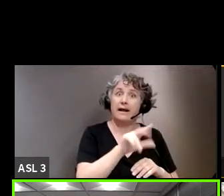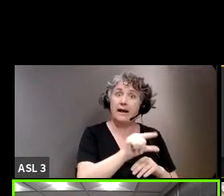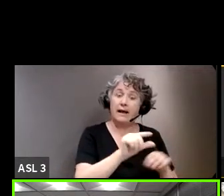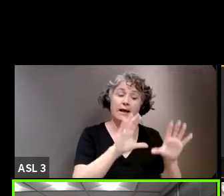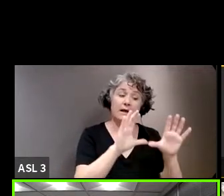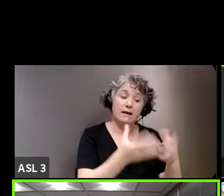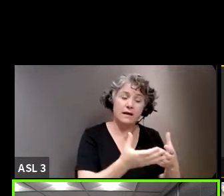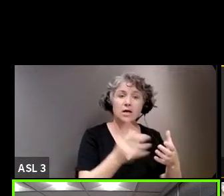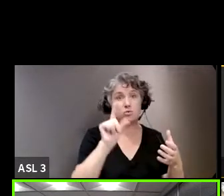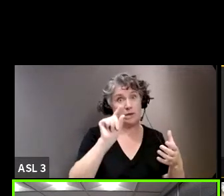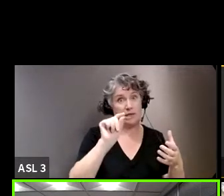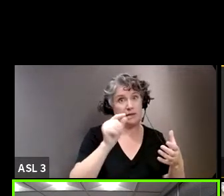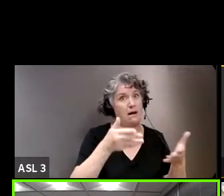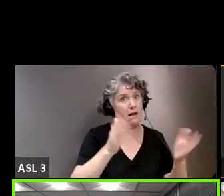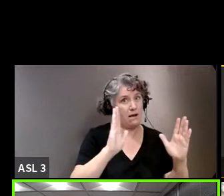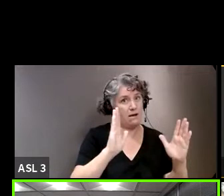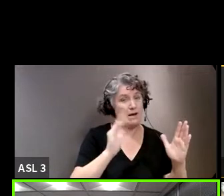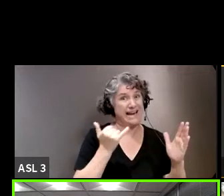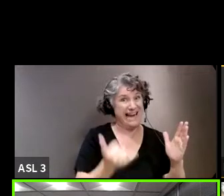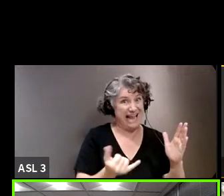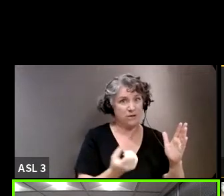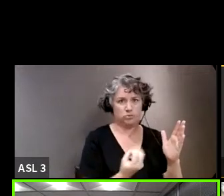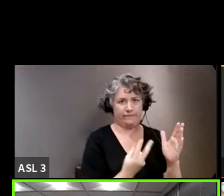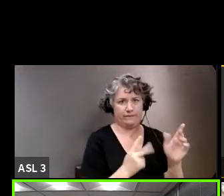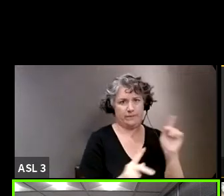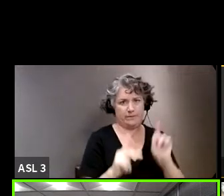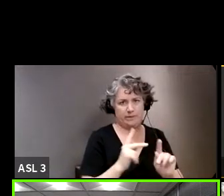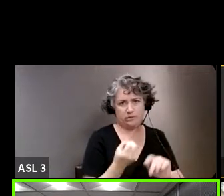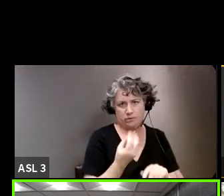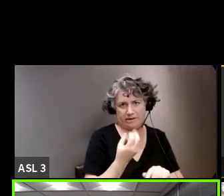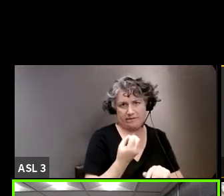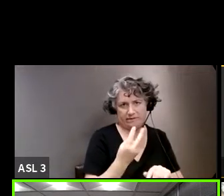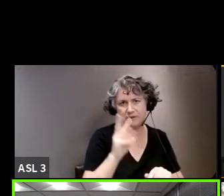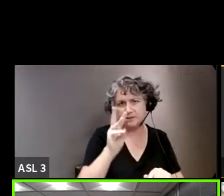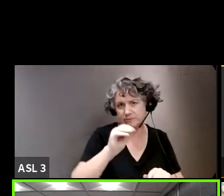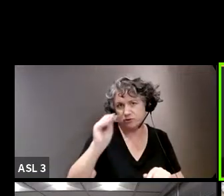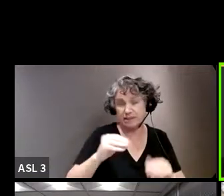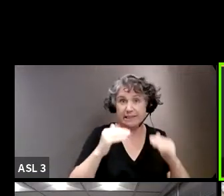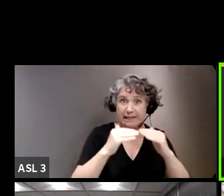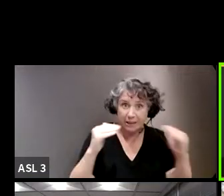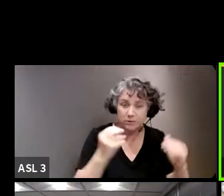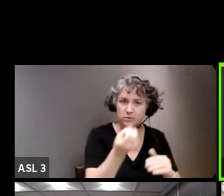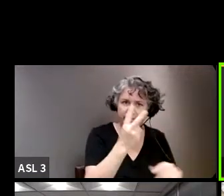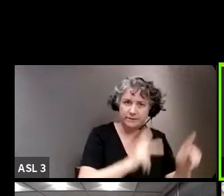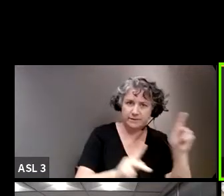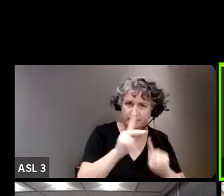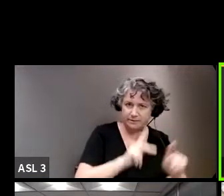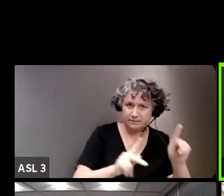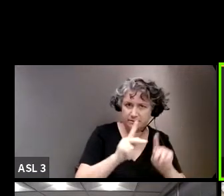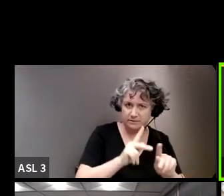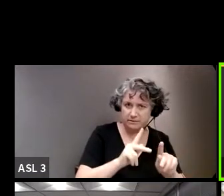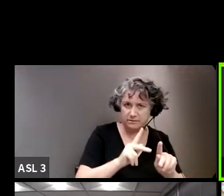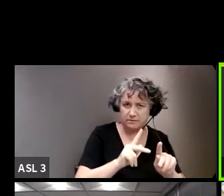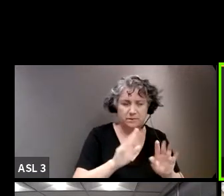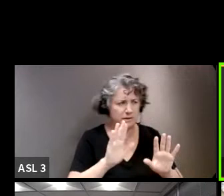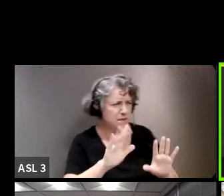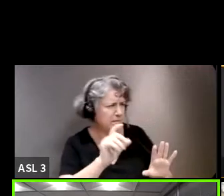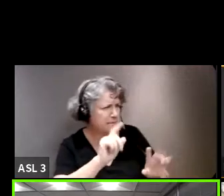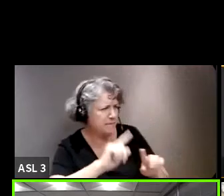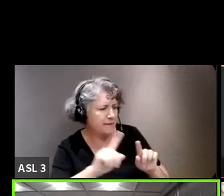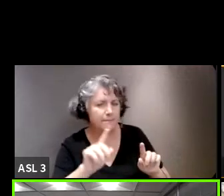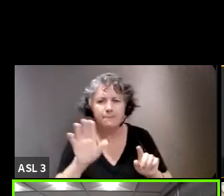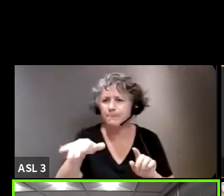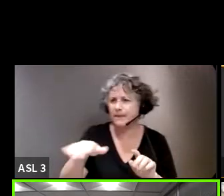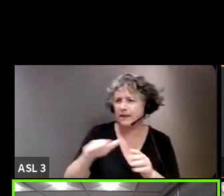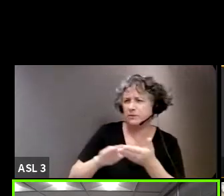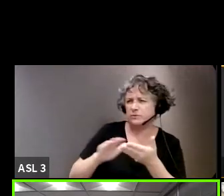now so that's that's the 60 number okay again i just i just want to be clear member number